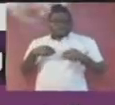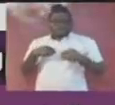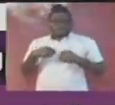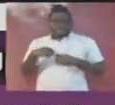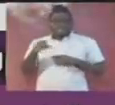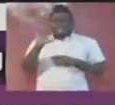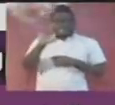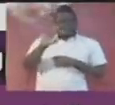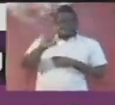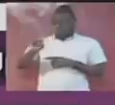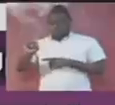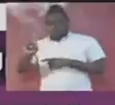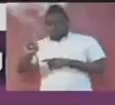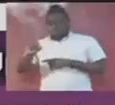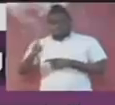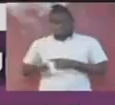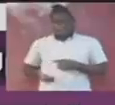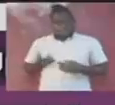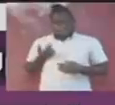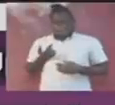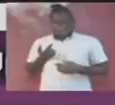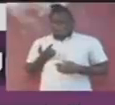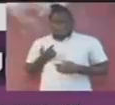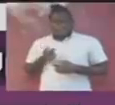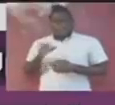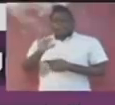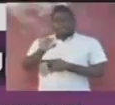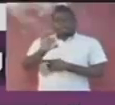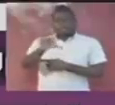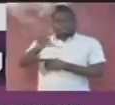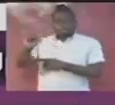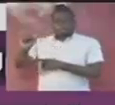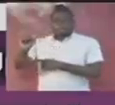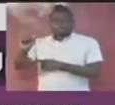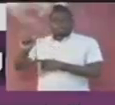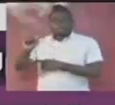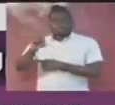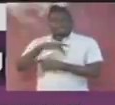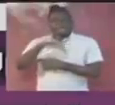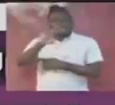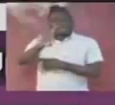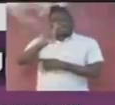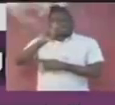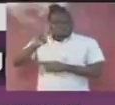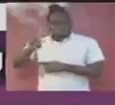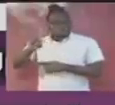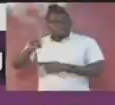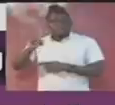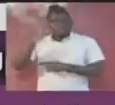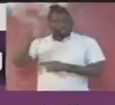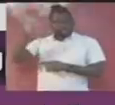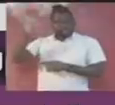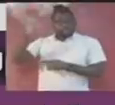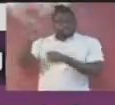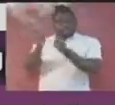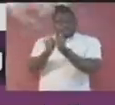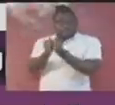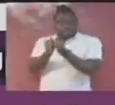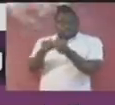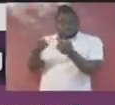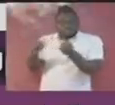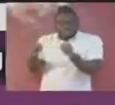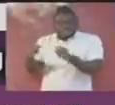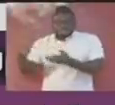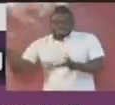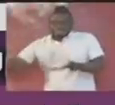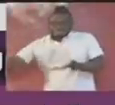Florida with her, and he has been trying to get home, received the exemption, but